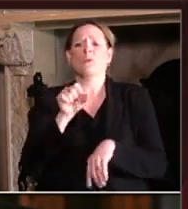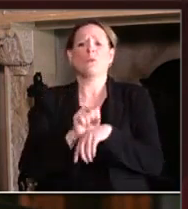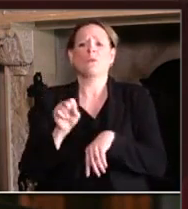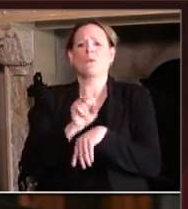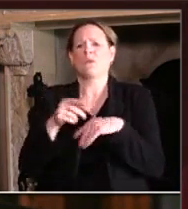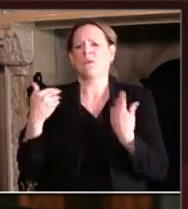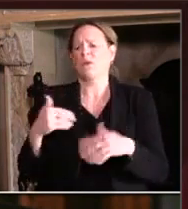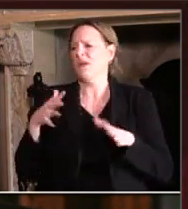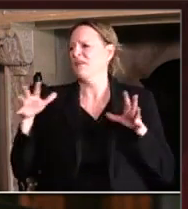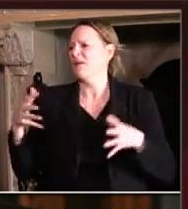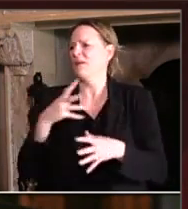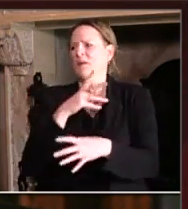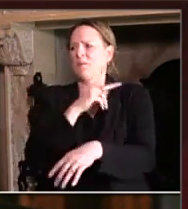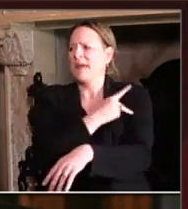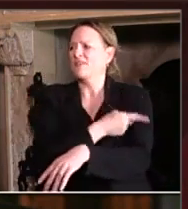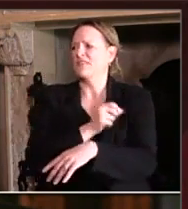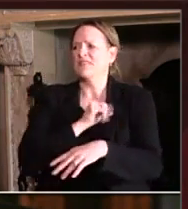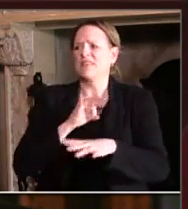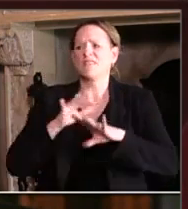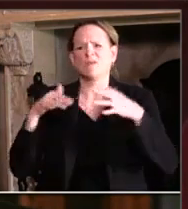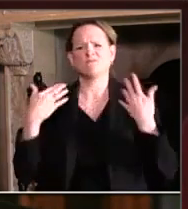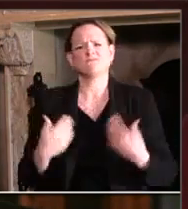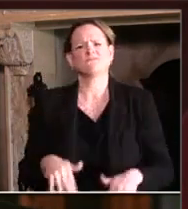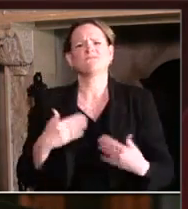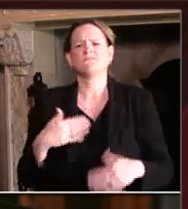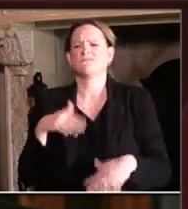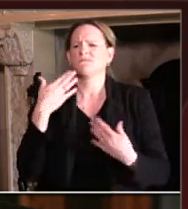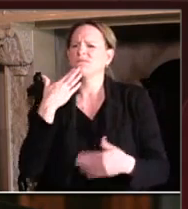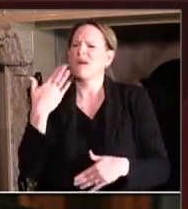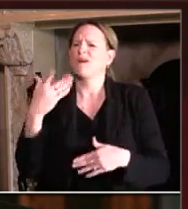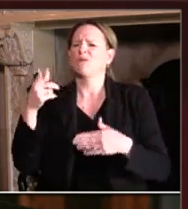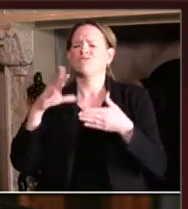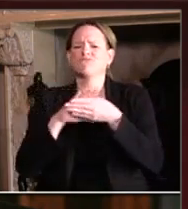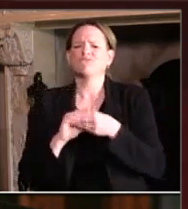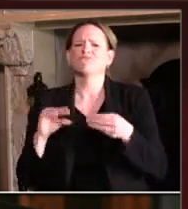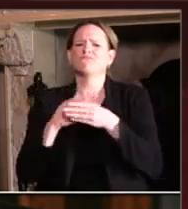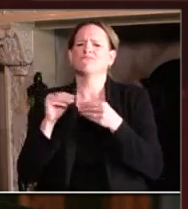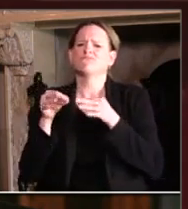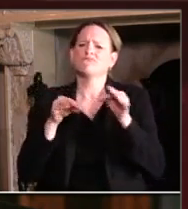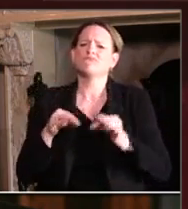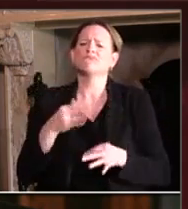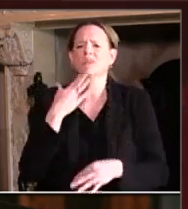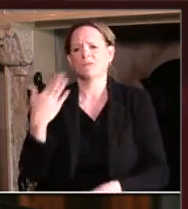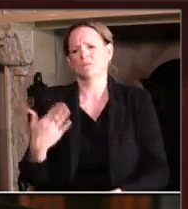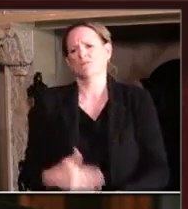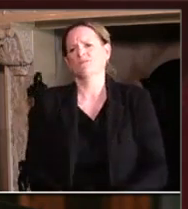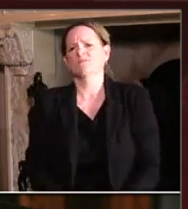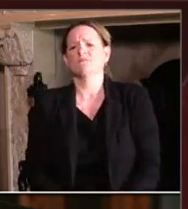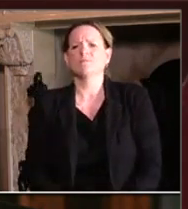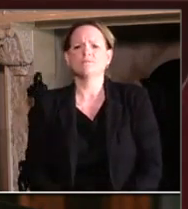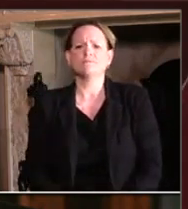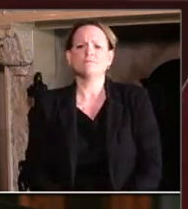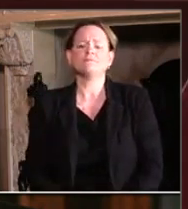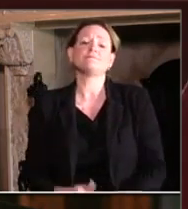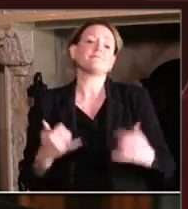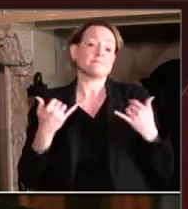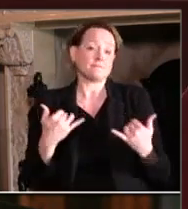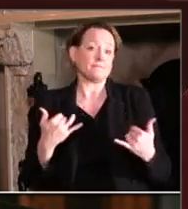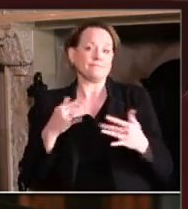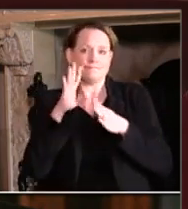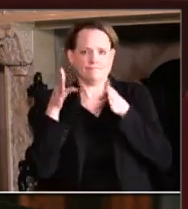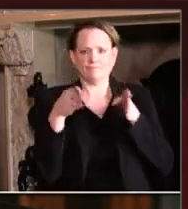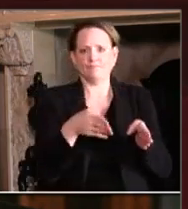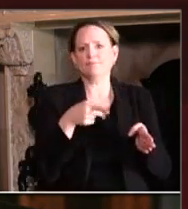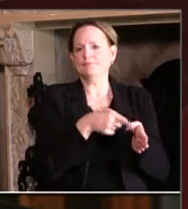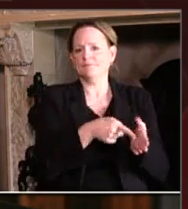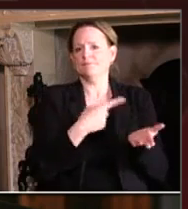sharing your story today. Today, I want to talk about testing. Testing is fundamental to our ability to box in this